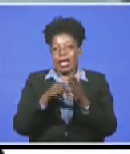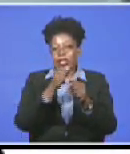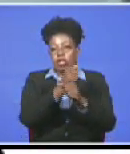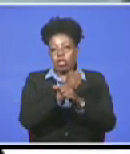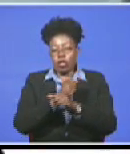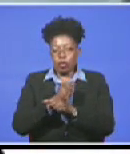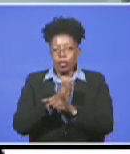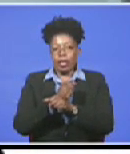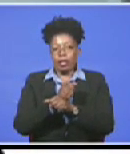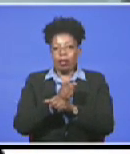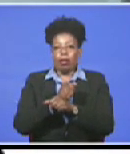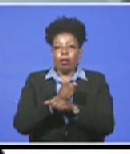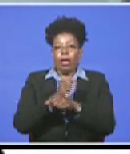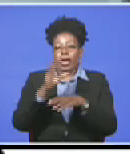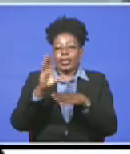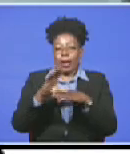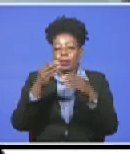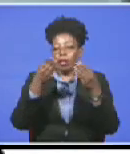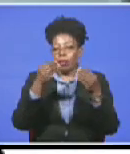capital markets.